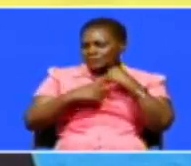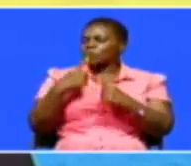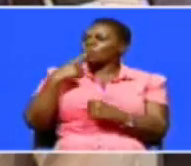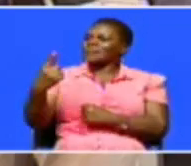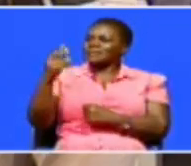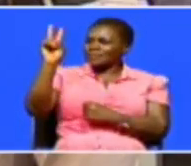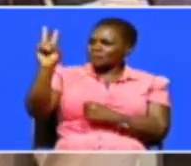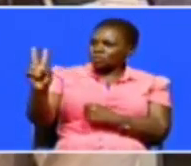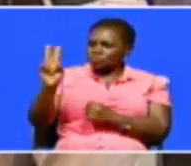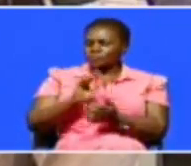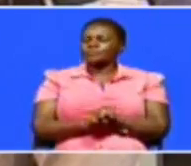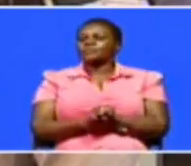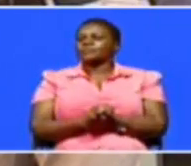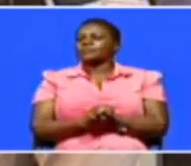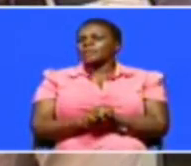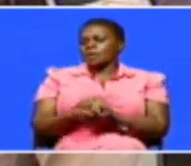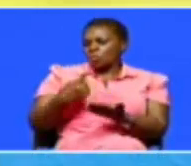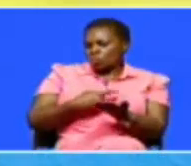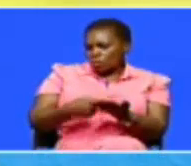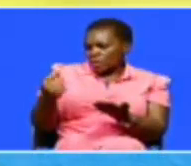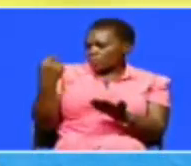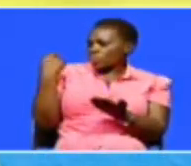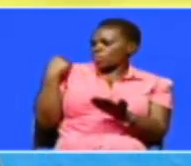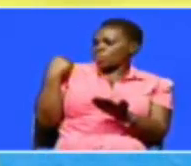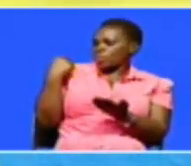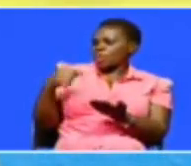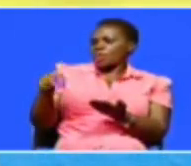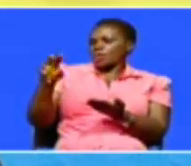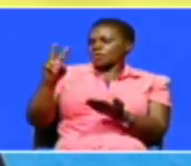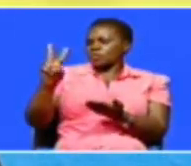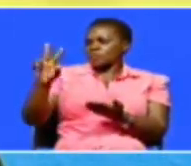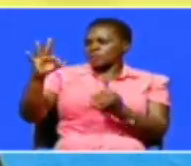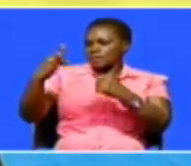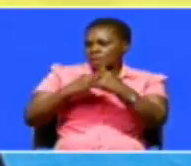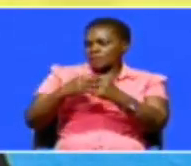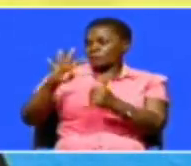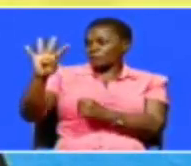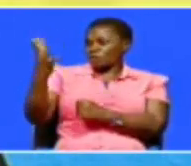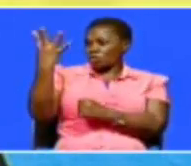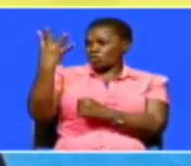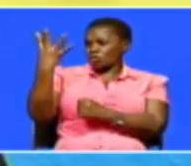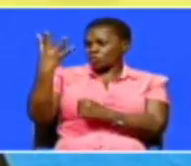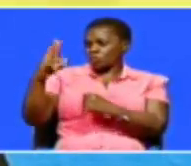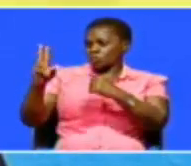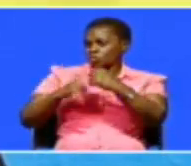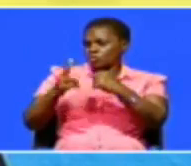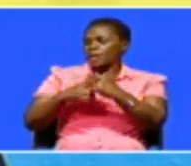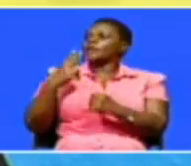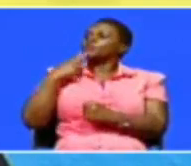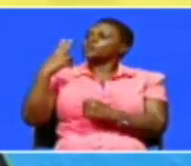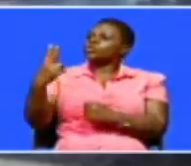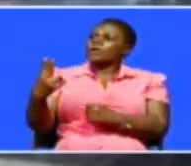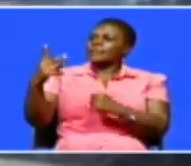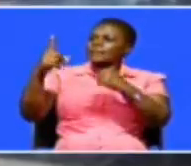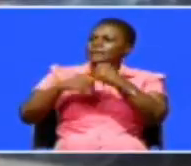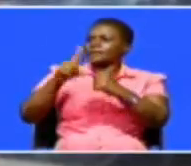day. And this last week, 28th of June to 4th of July, we had 261